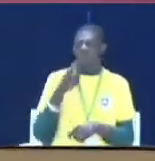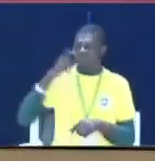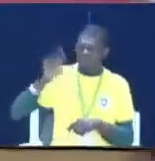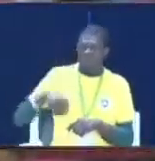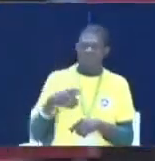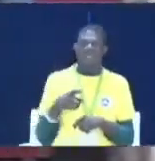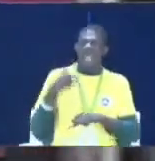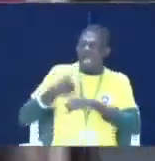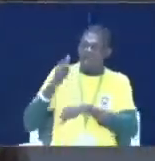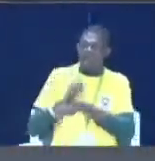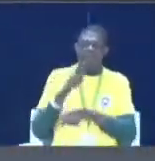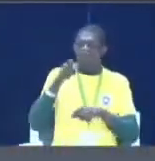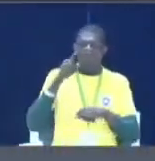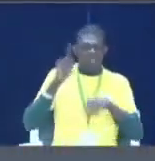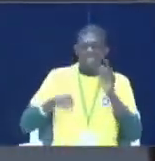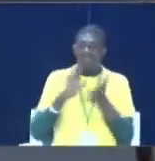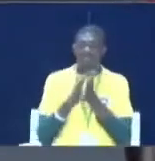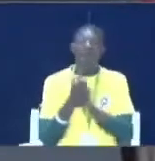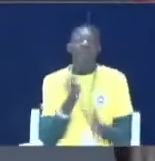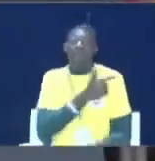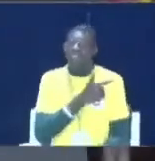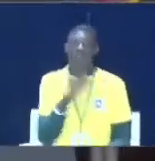We can't be lazing around.